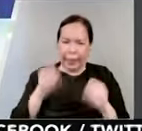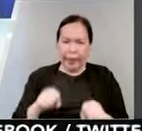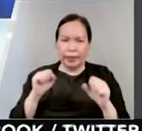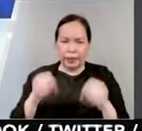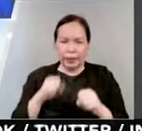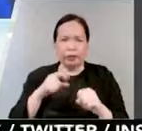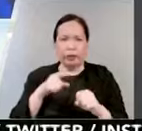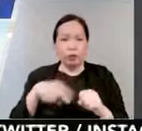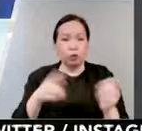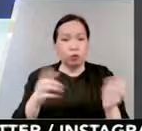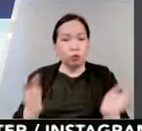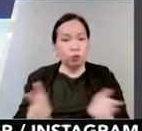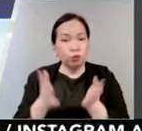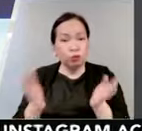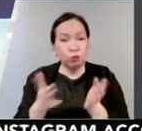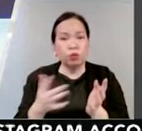do